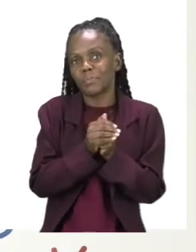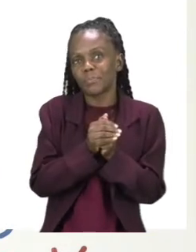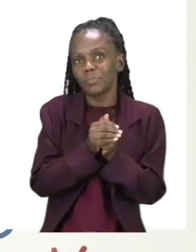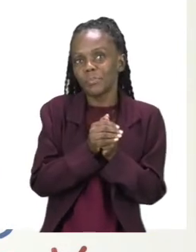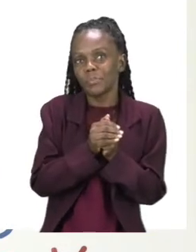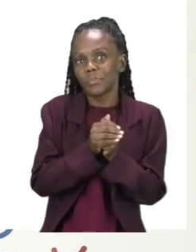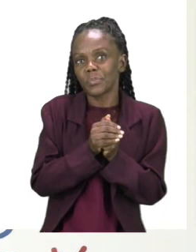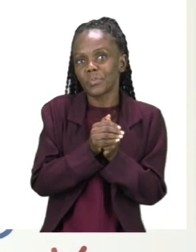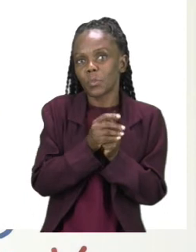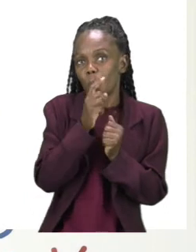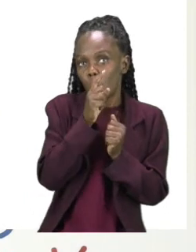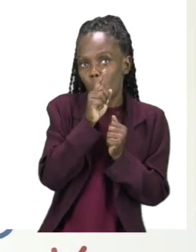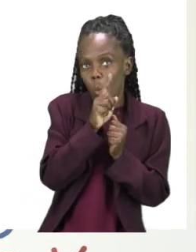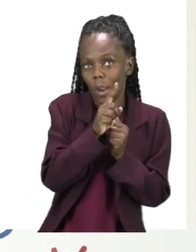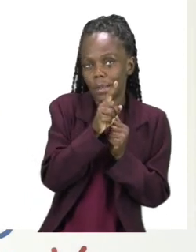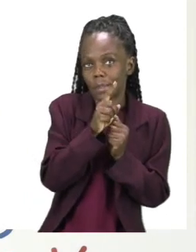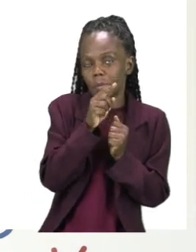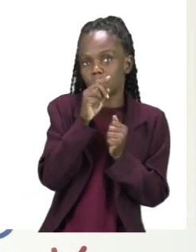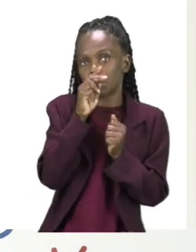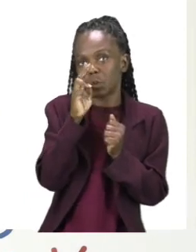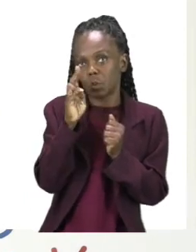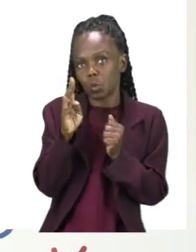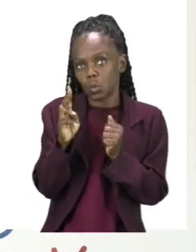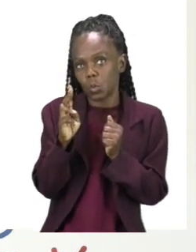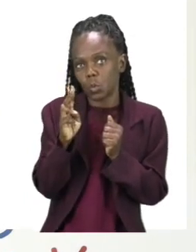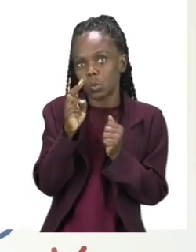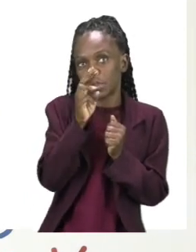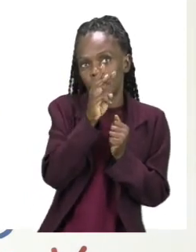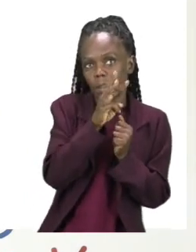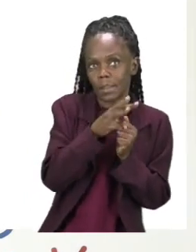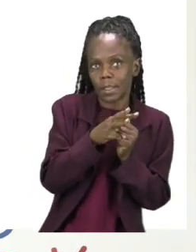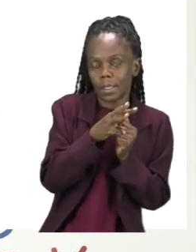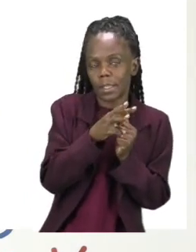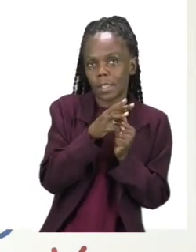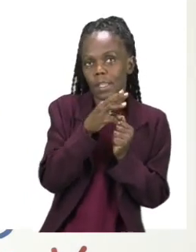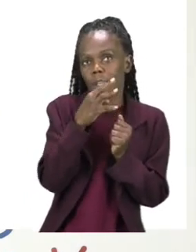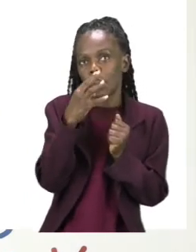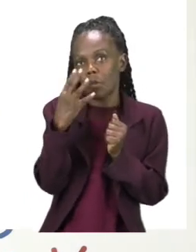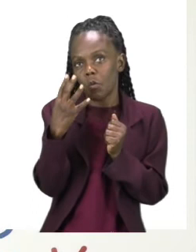Together, 1, 2, 3,